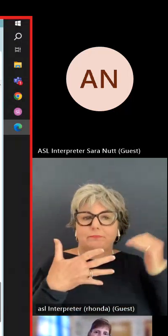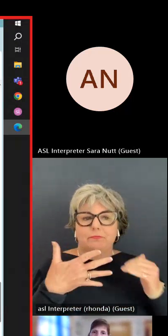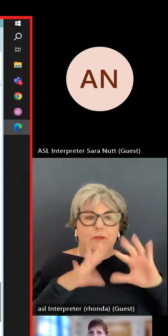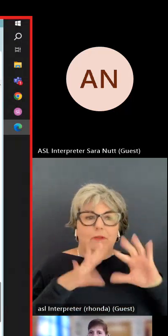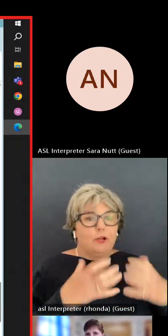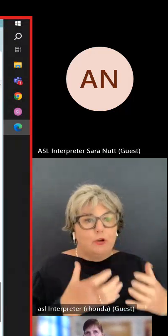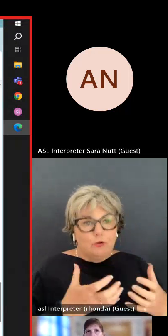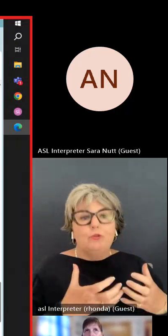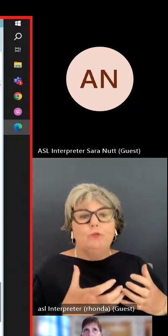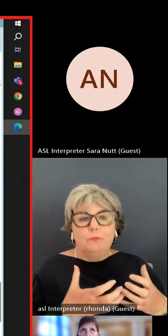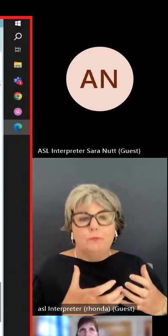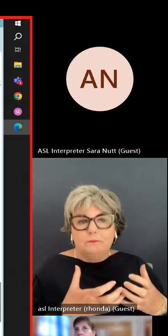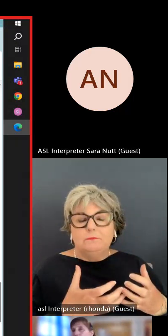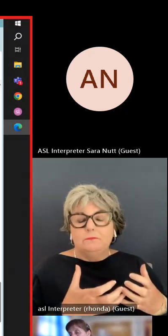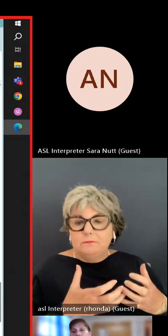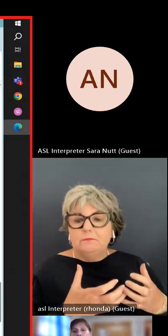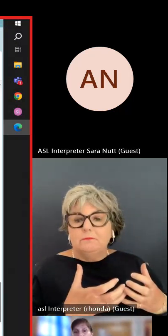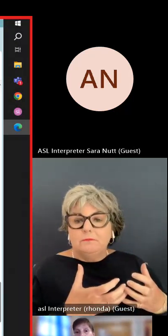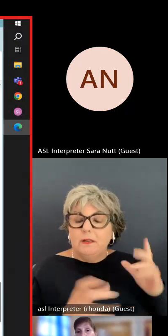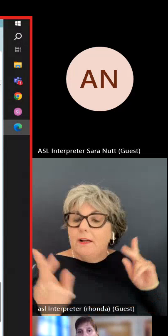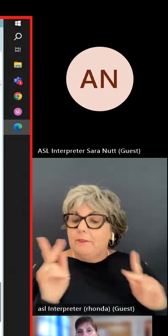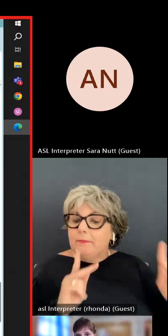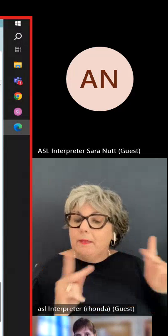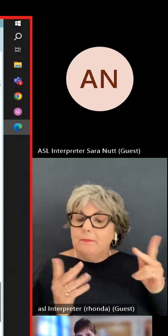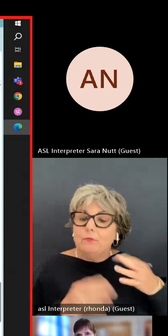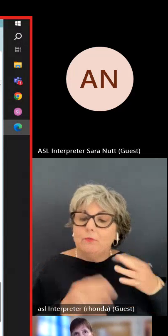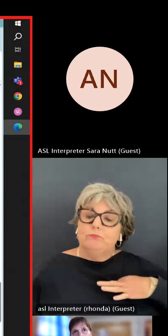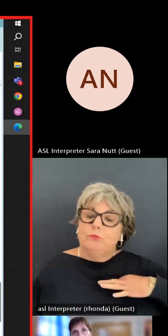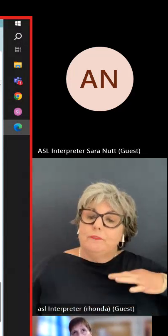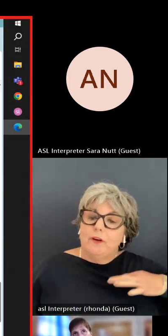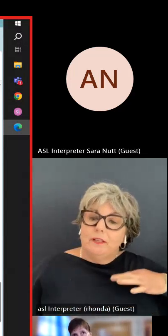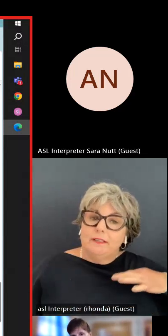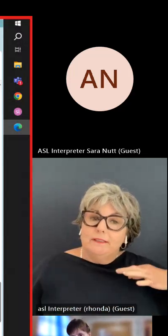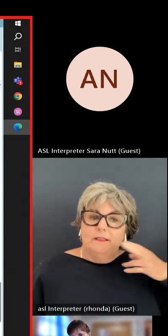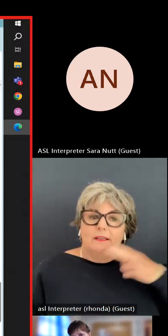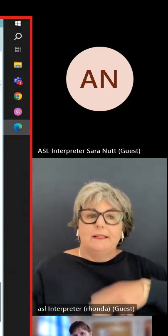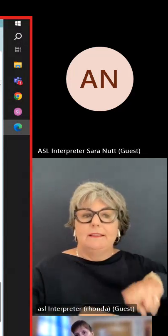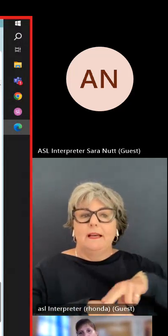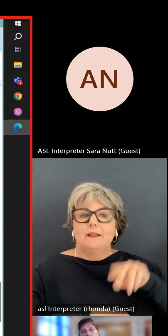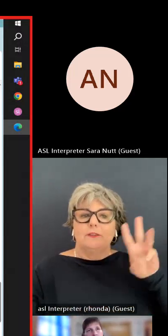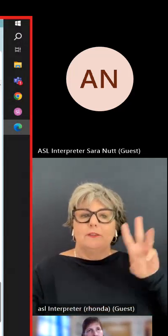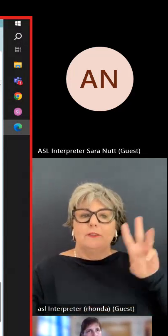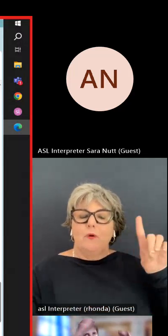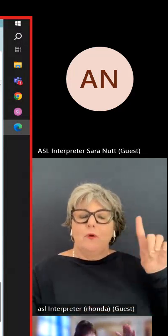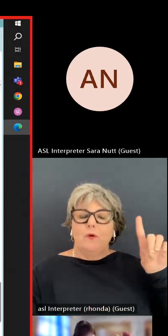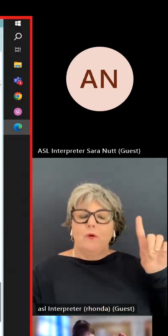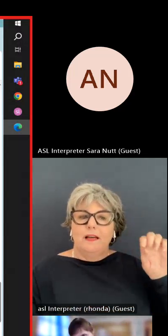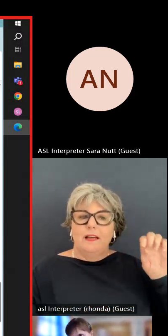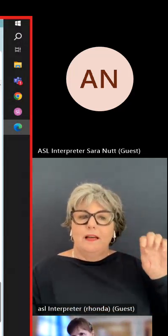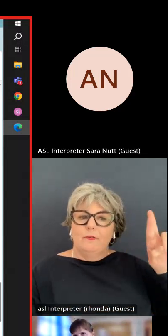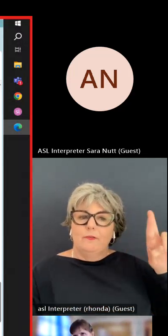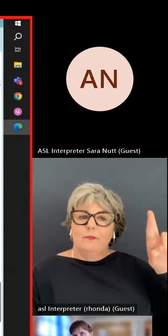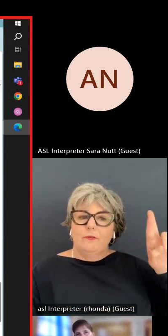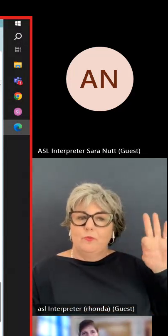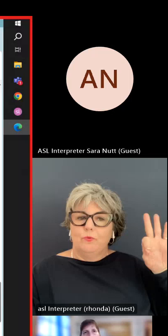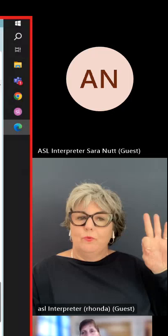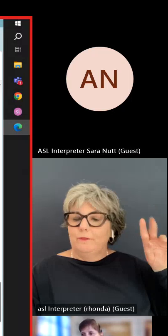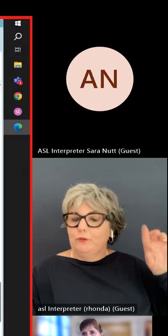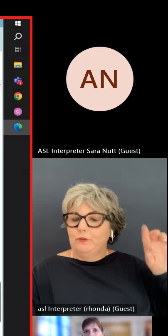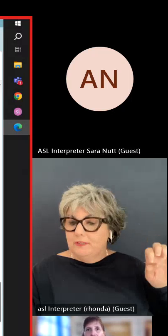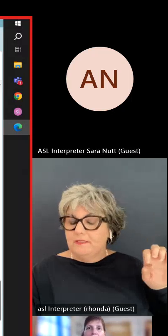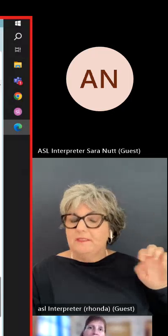of people who want to volunteer in our national wildlife refuges. So that's some information